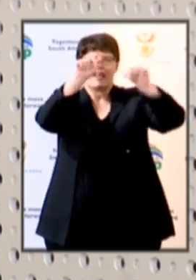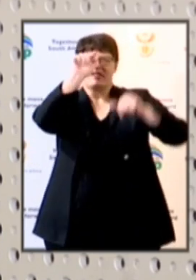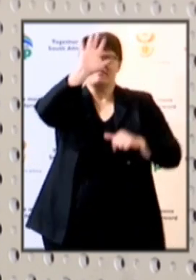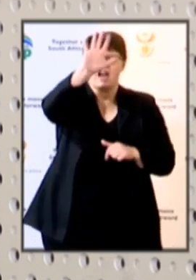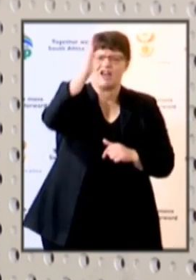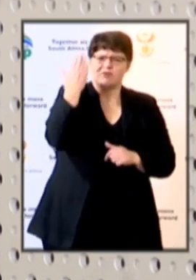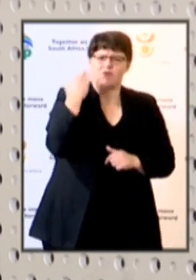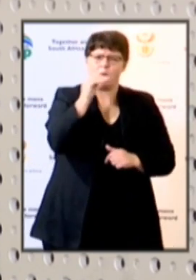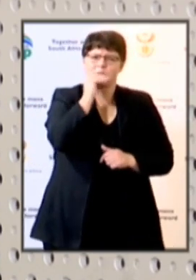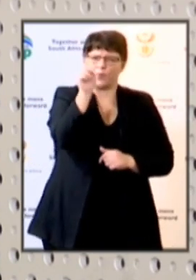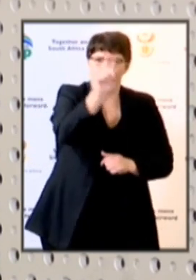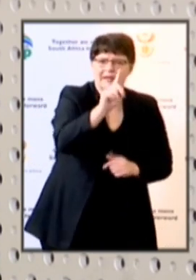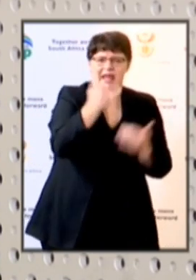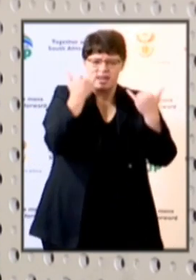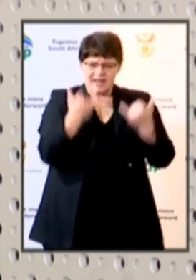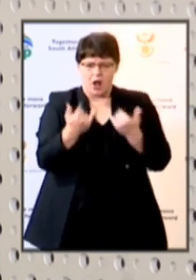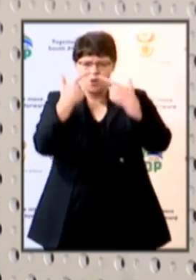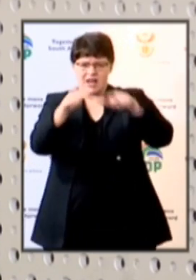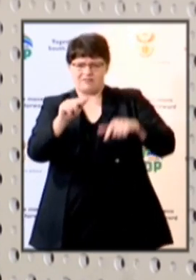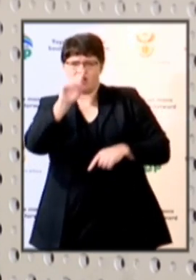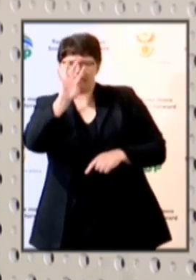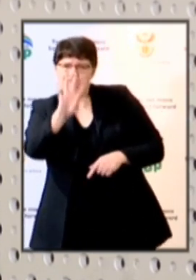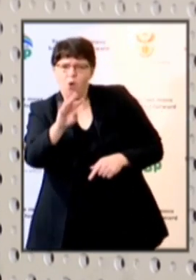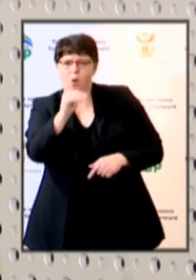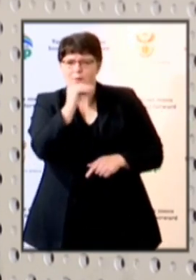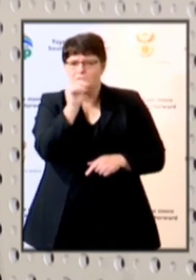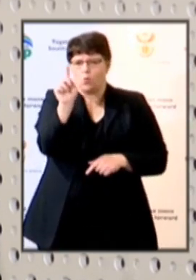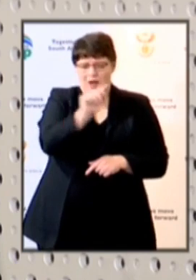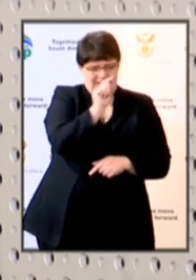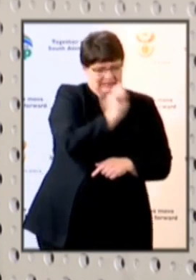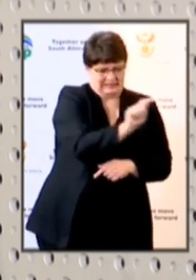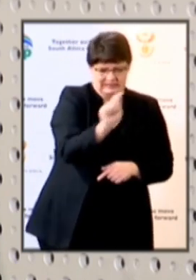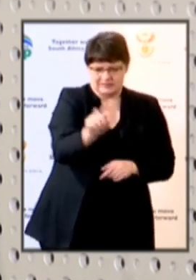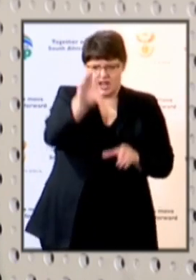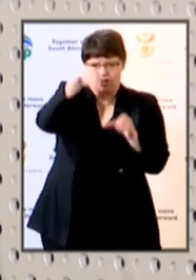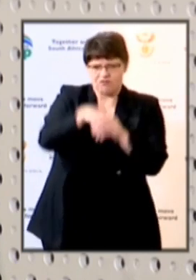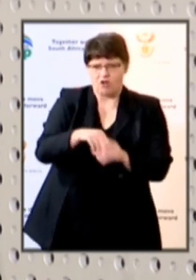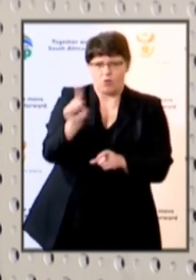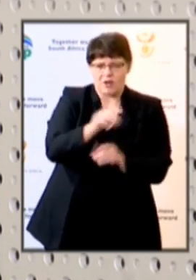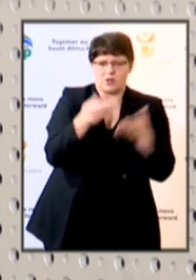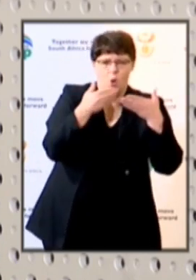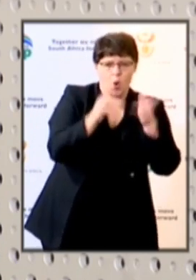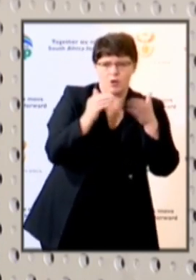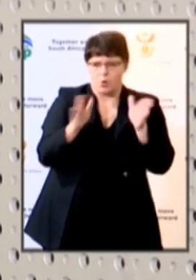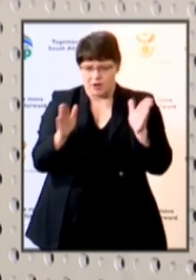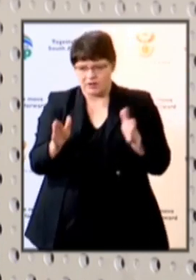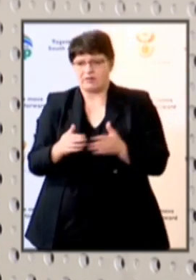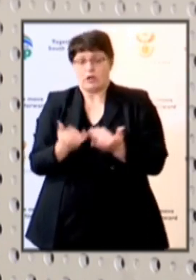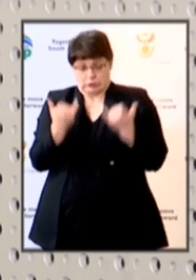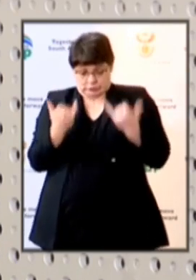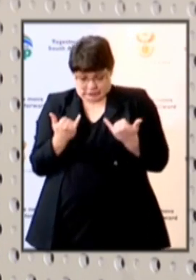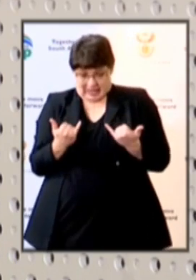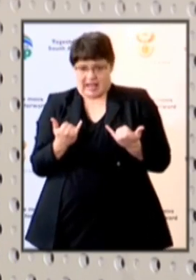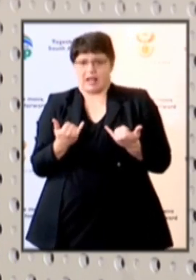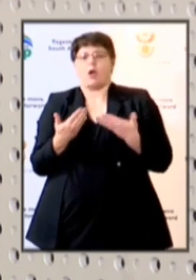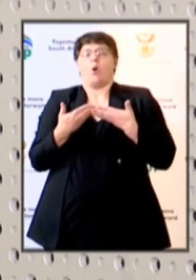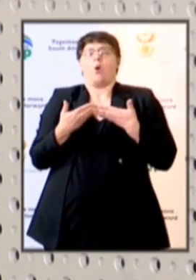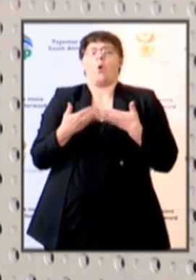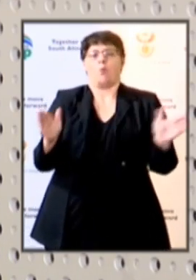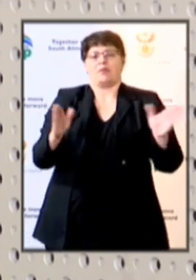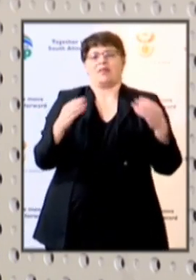level four with the sectors concerned. So we'll be sending that today still to